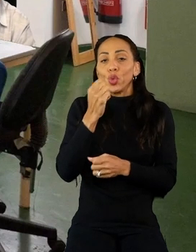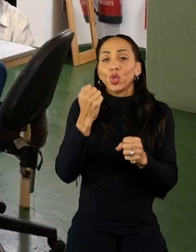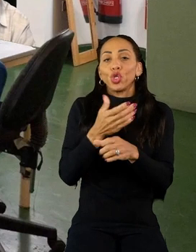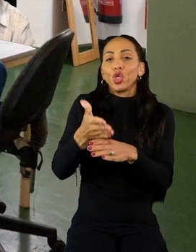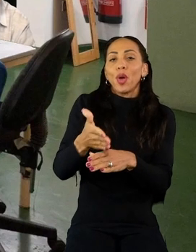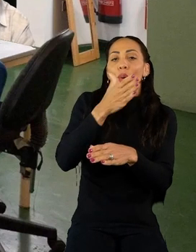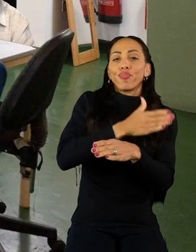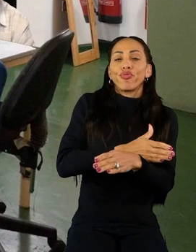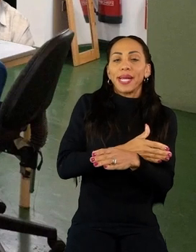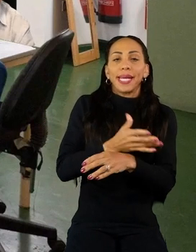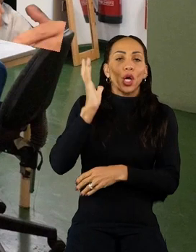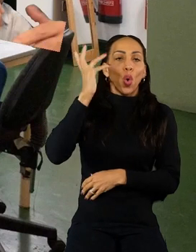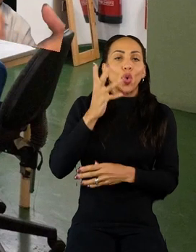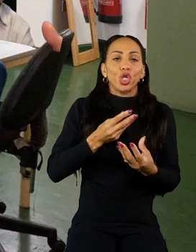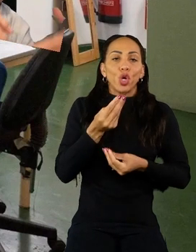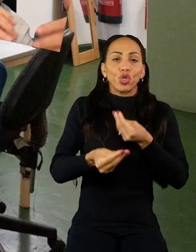that